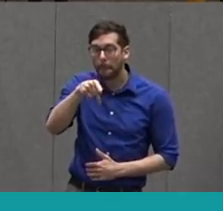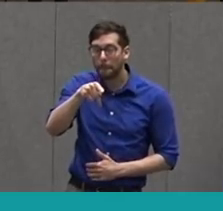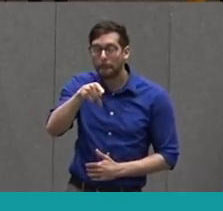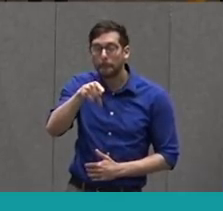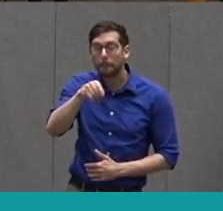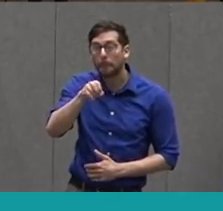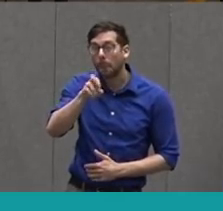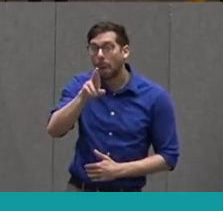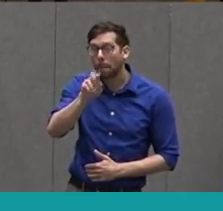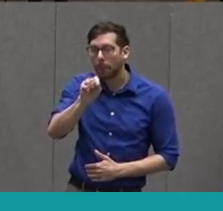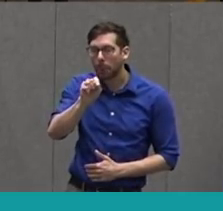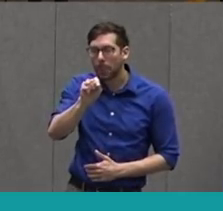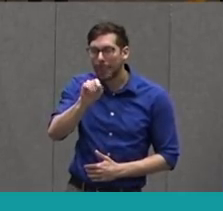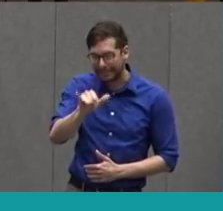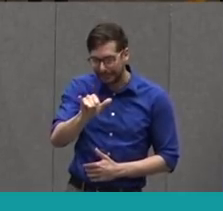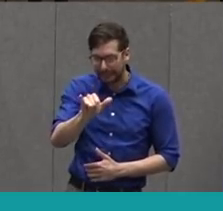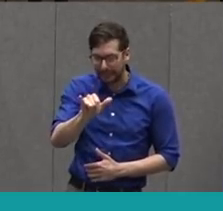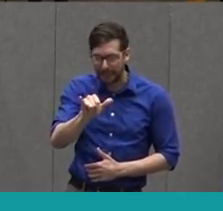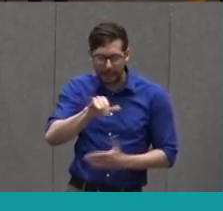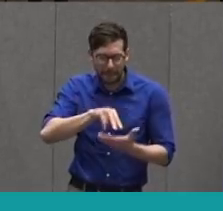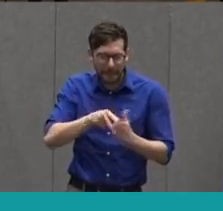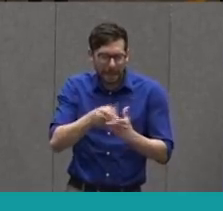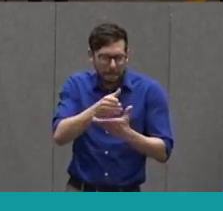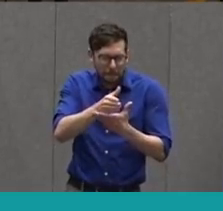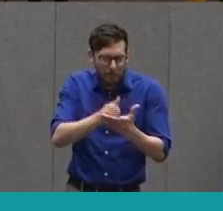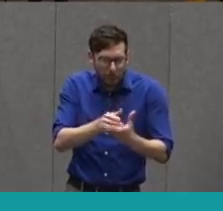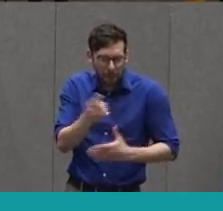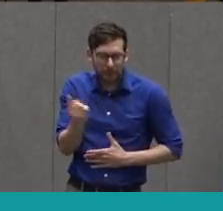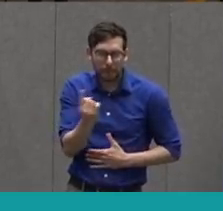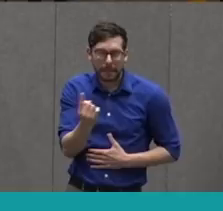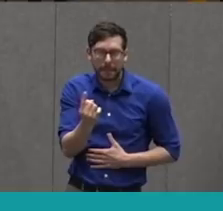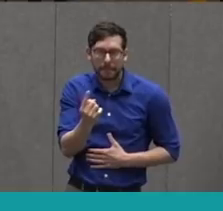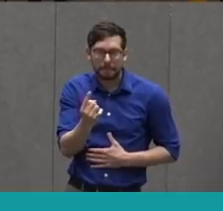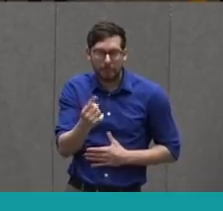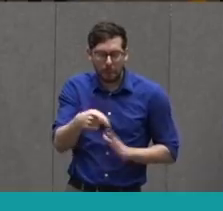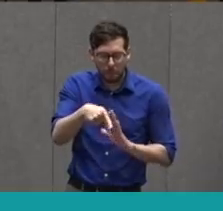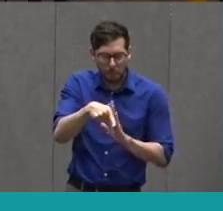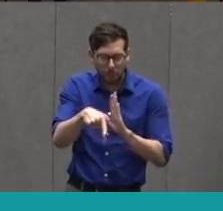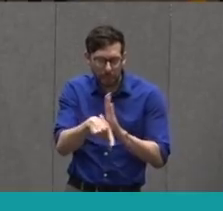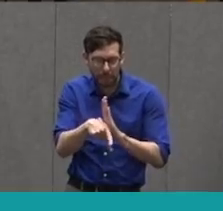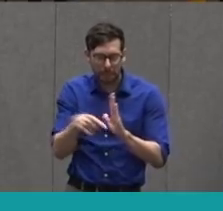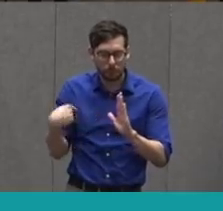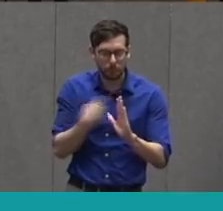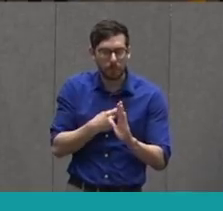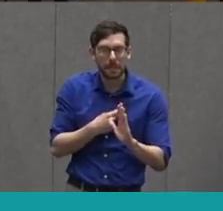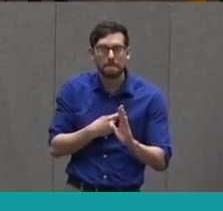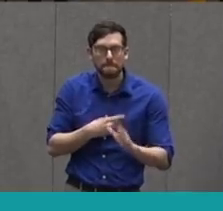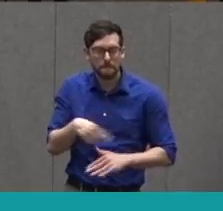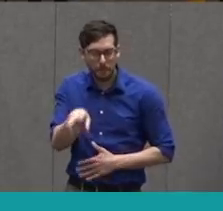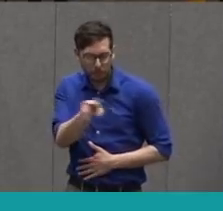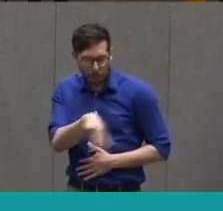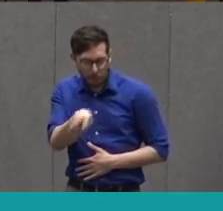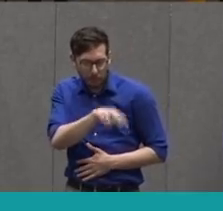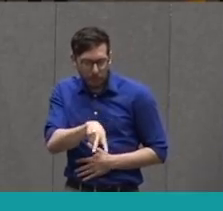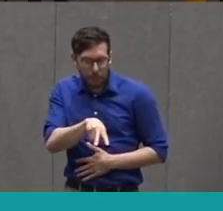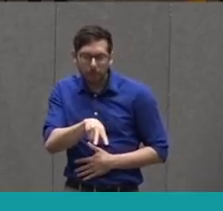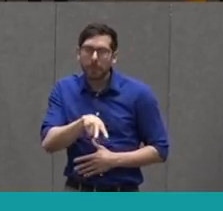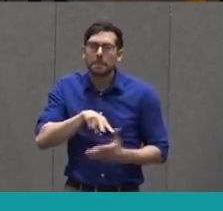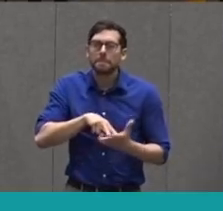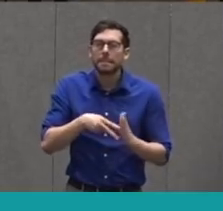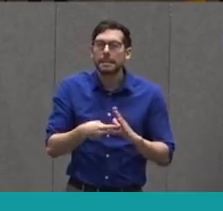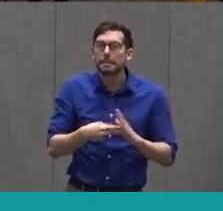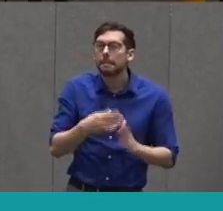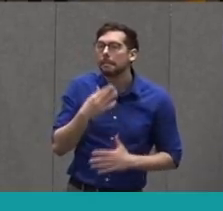the way something is, and we can observe properties. We can observe its color. I see that